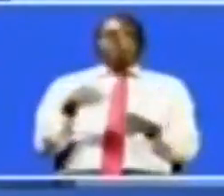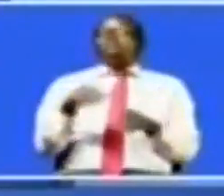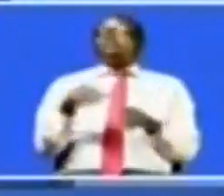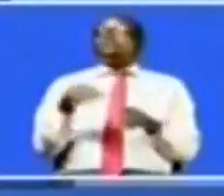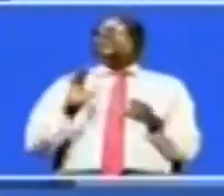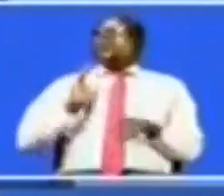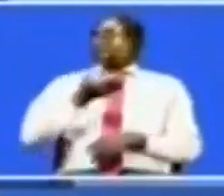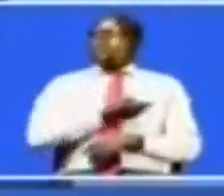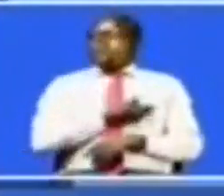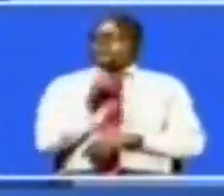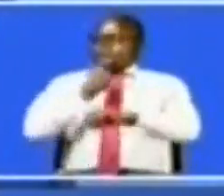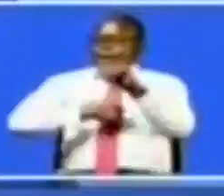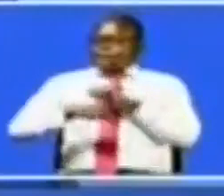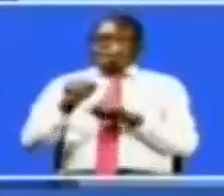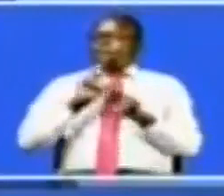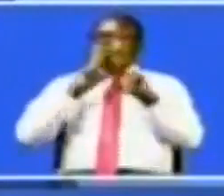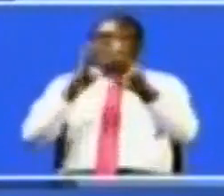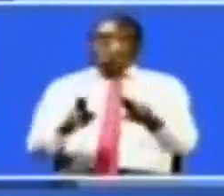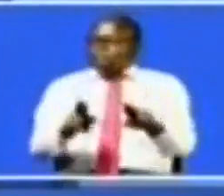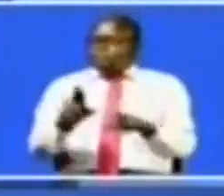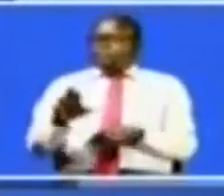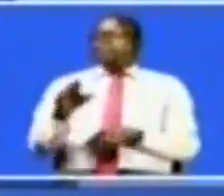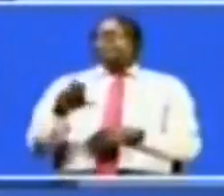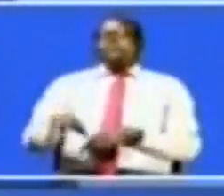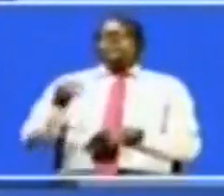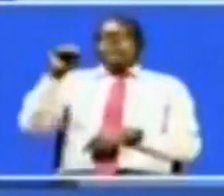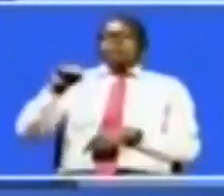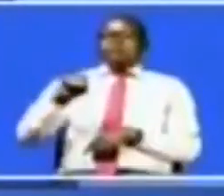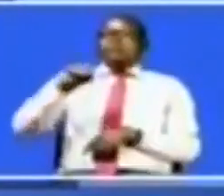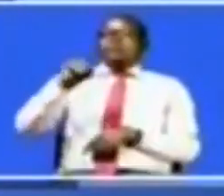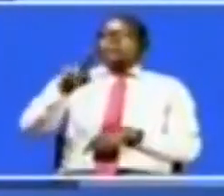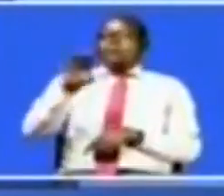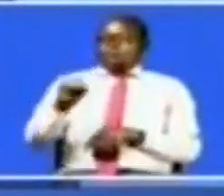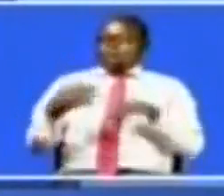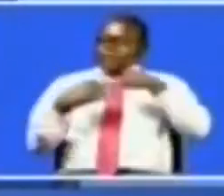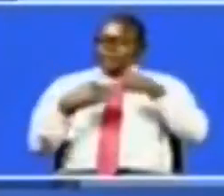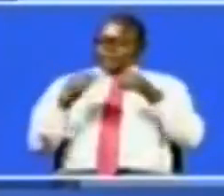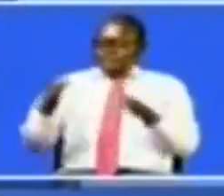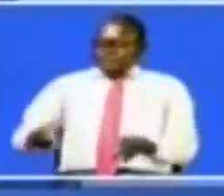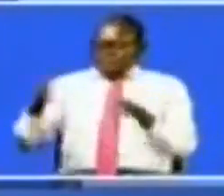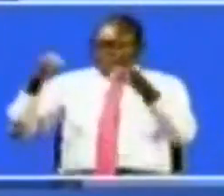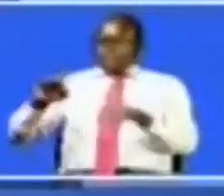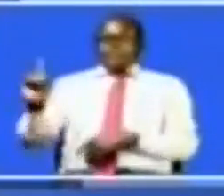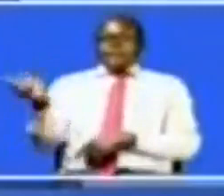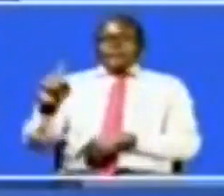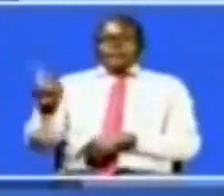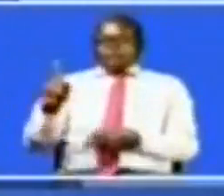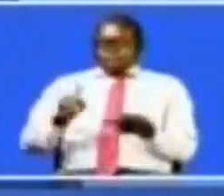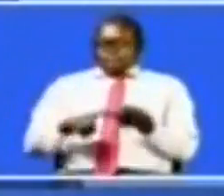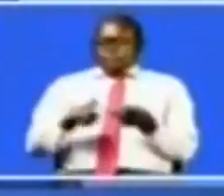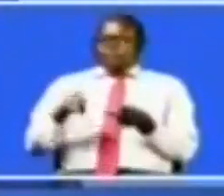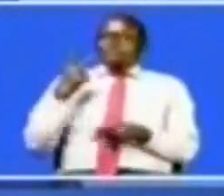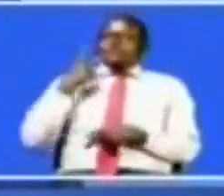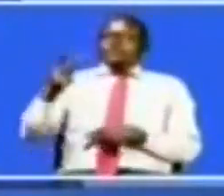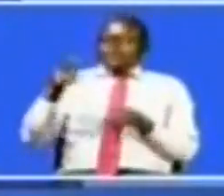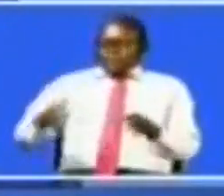Committee team acting on intelligence seized 188 bags in Nairobi and 200